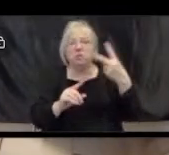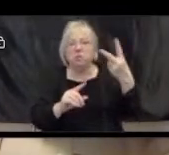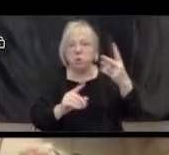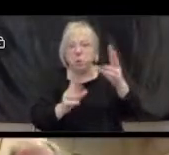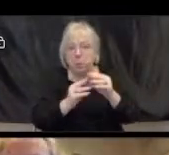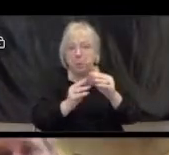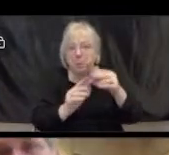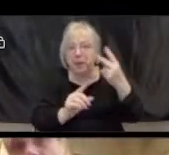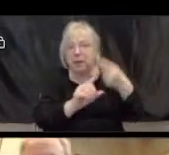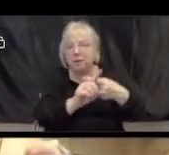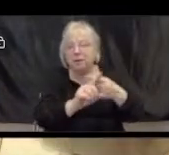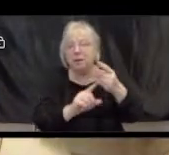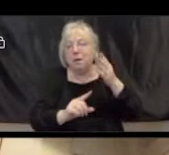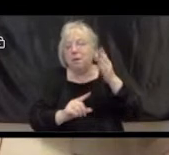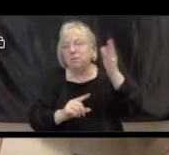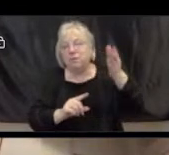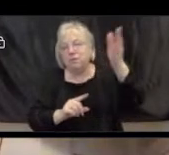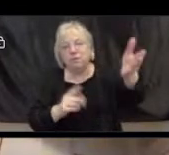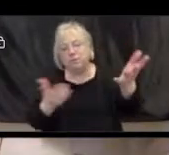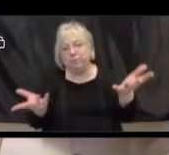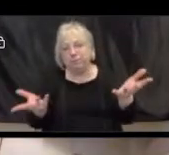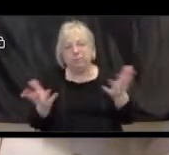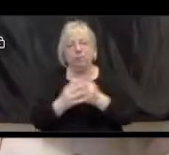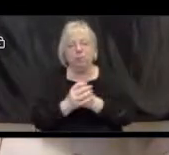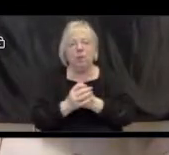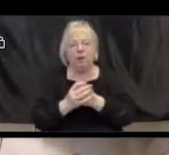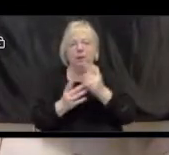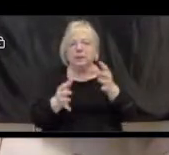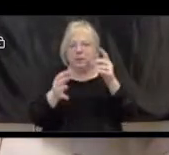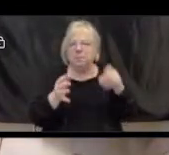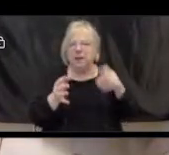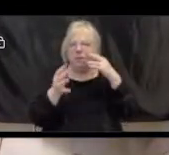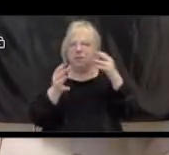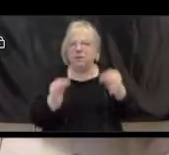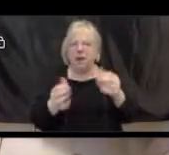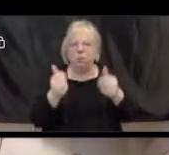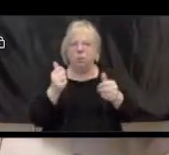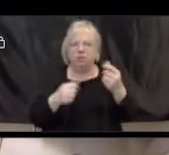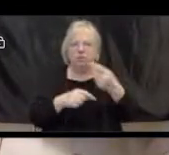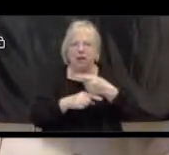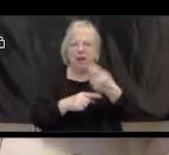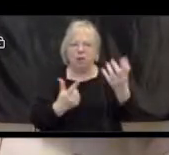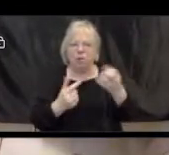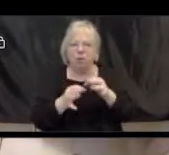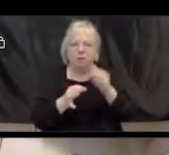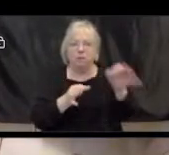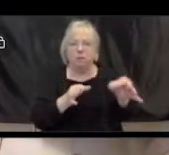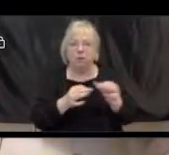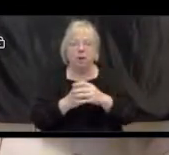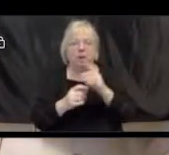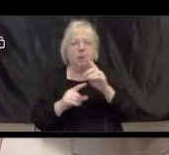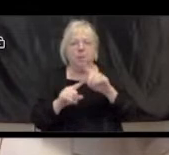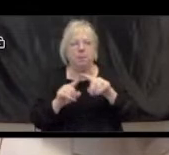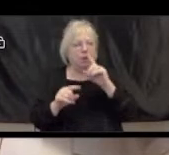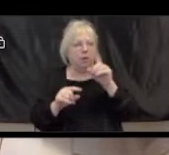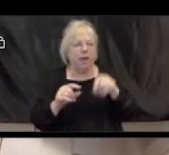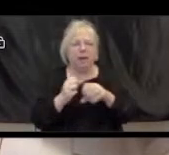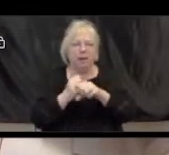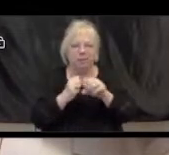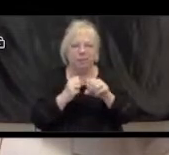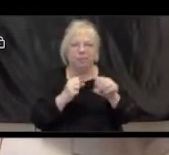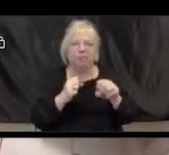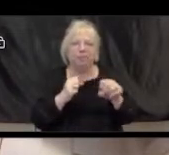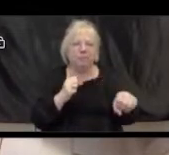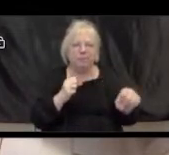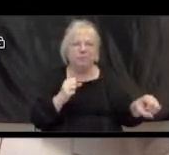be any other meeting in the future months coming up, but it can't be extended for like a